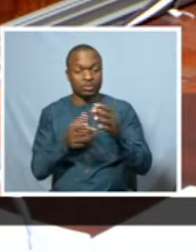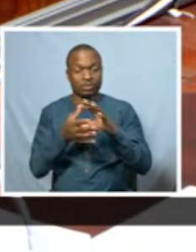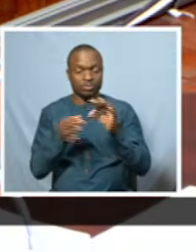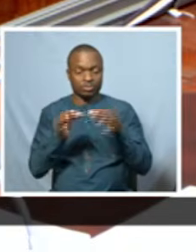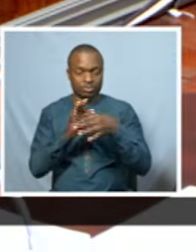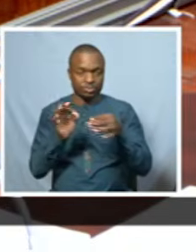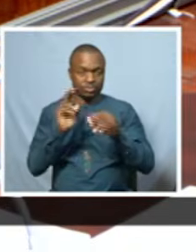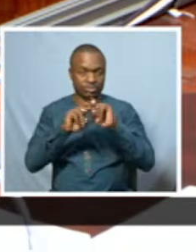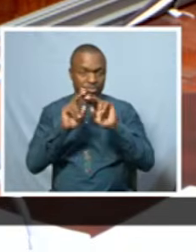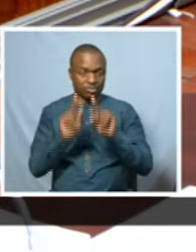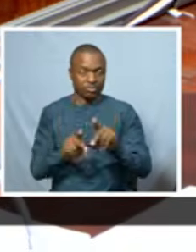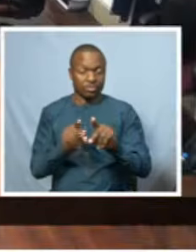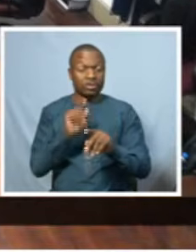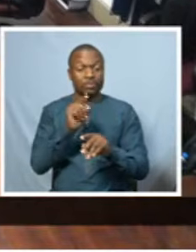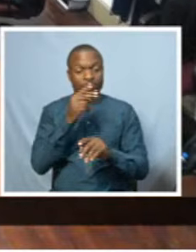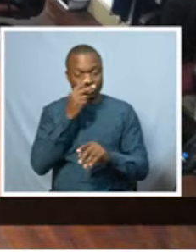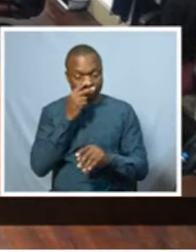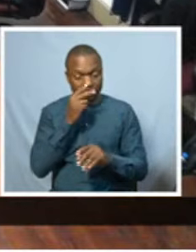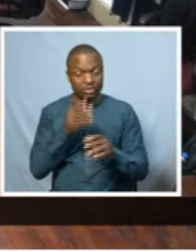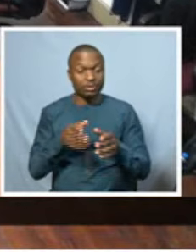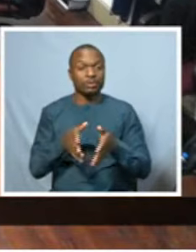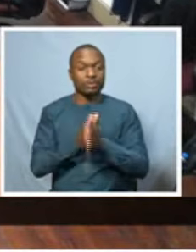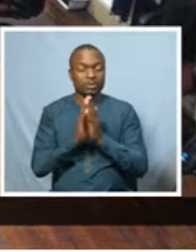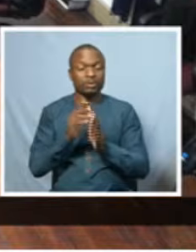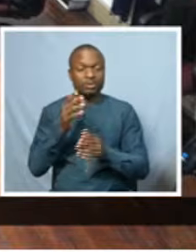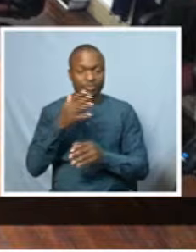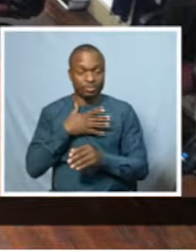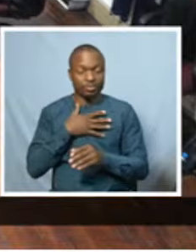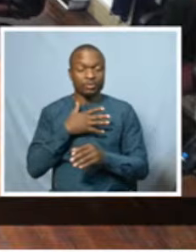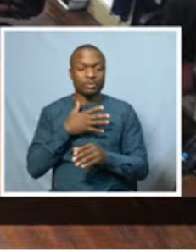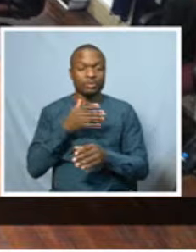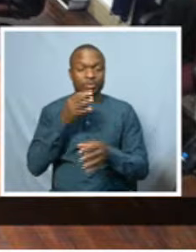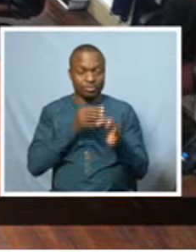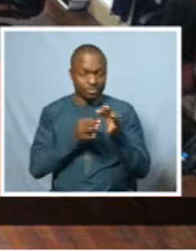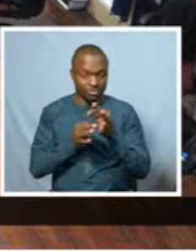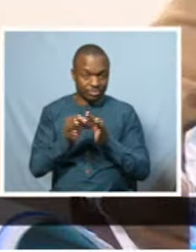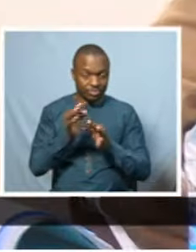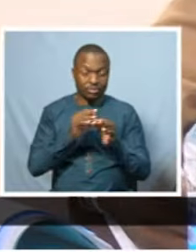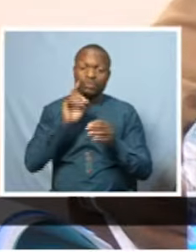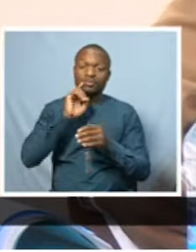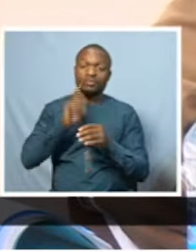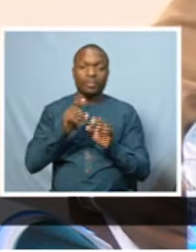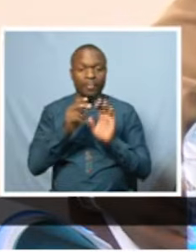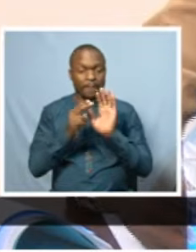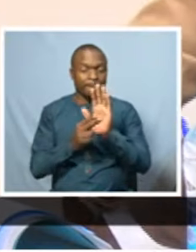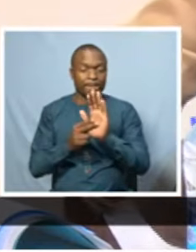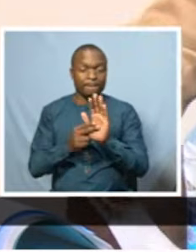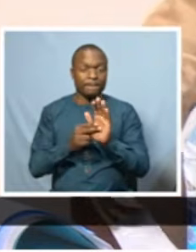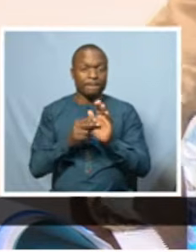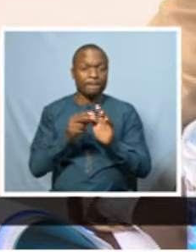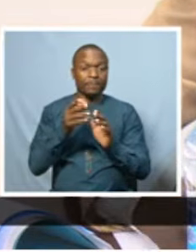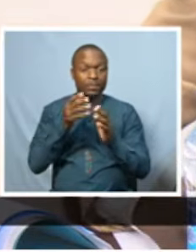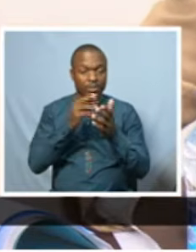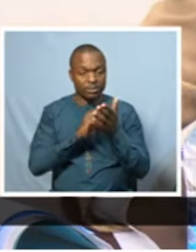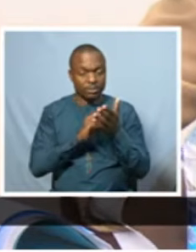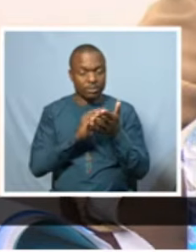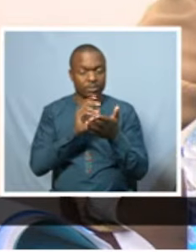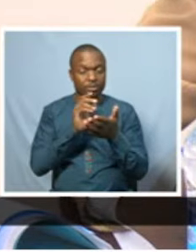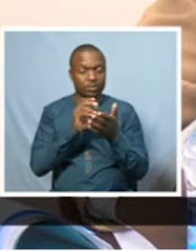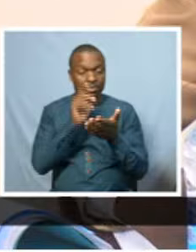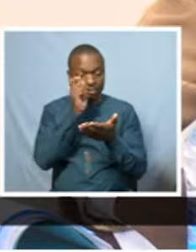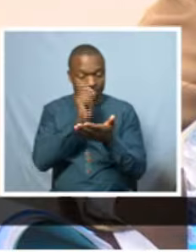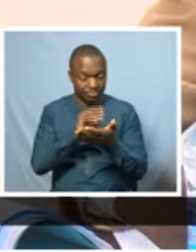Chair. Since you've sought my clarification, Chair, I must indicate that our narration in terms